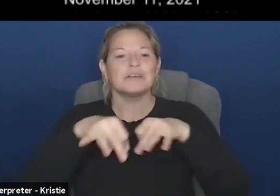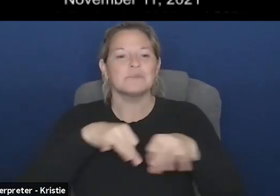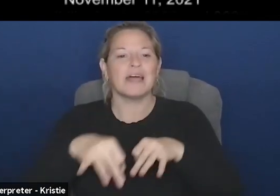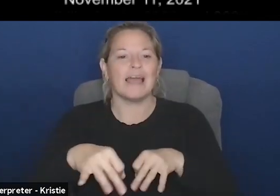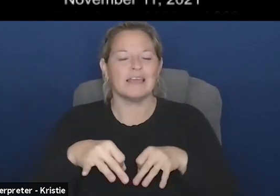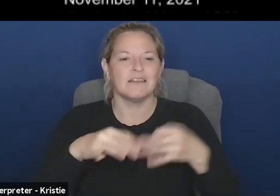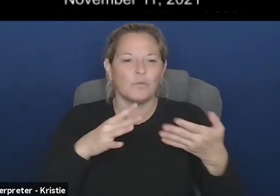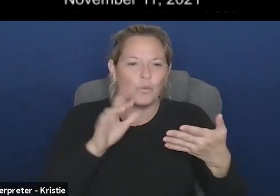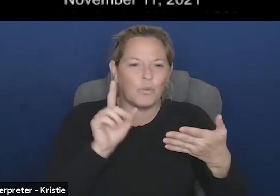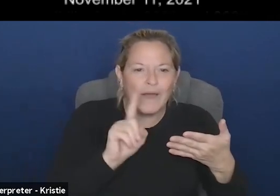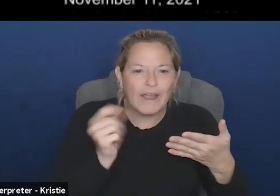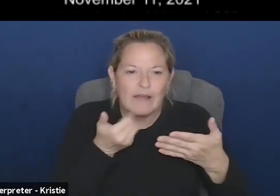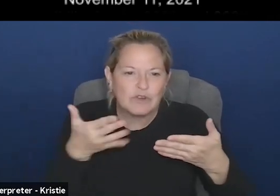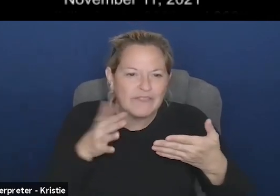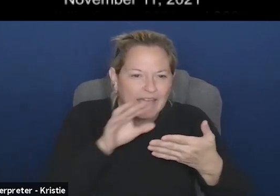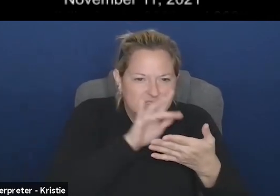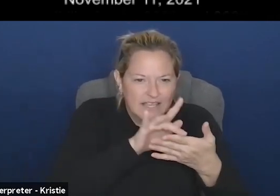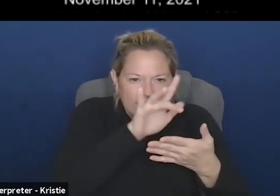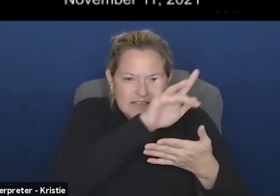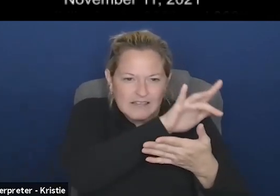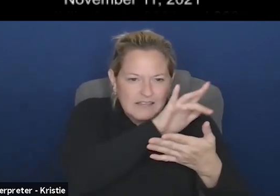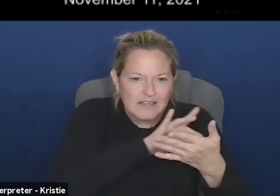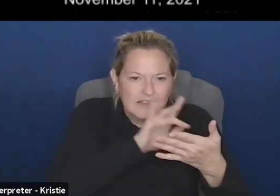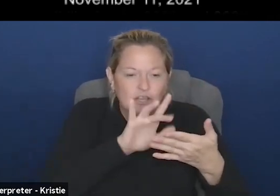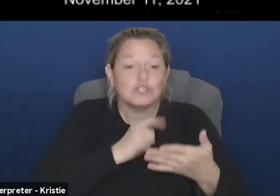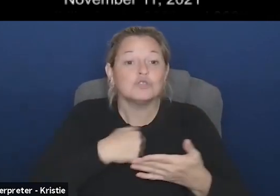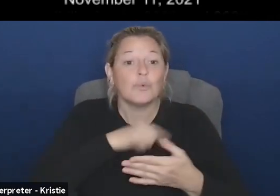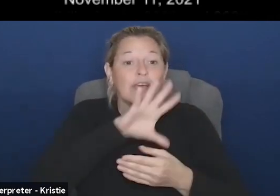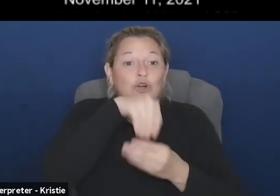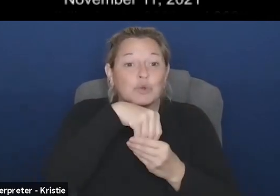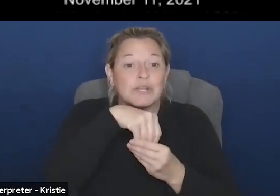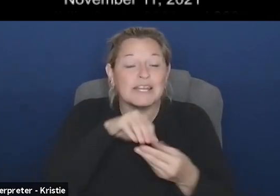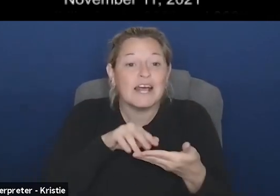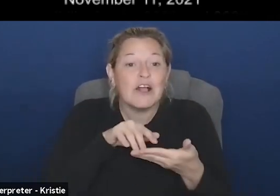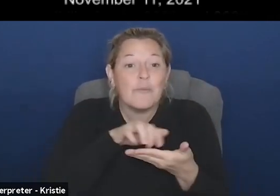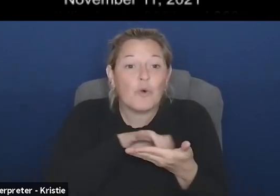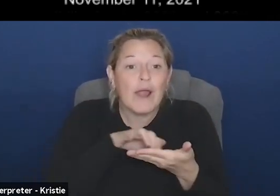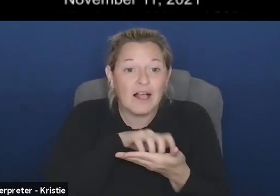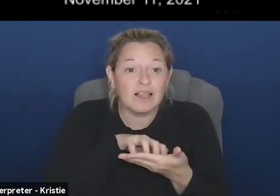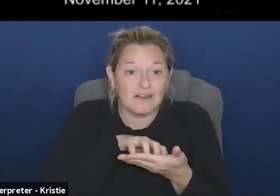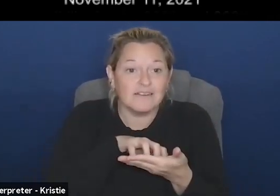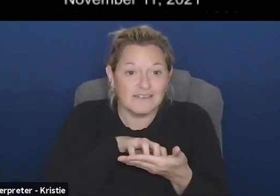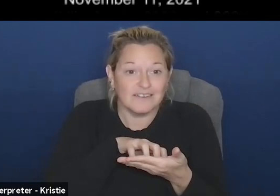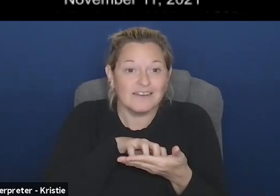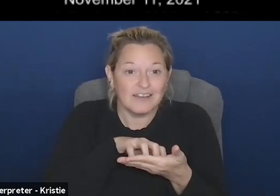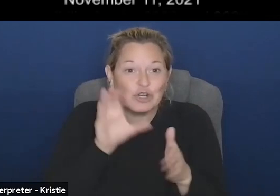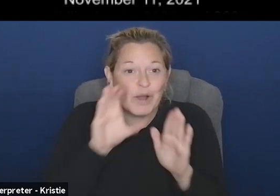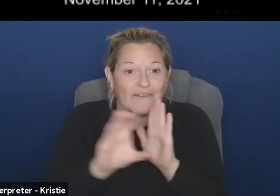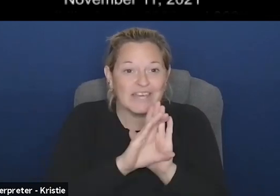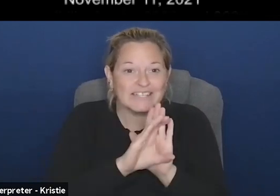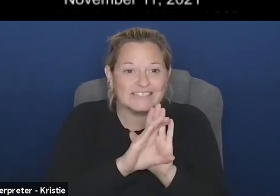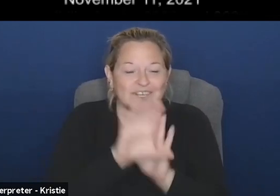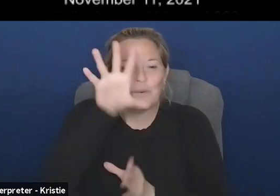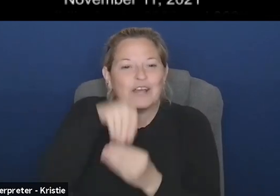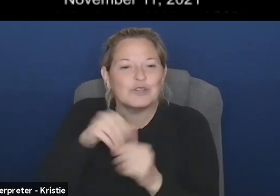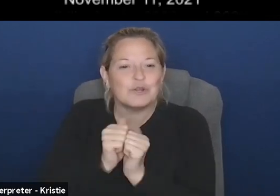included tactile graphics and Braille labeled tactile graphics with our documentation, and it was a very